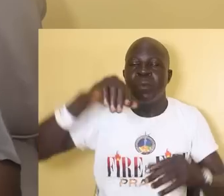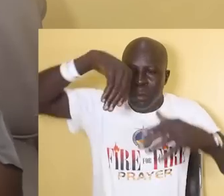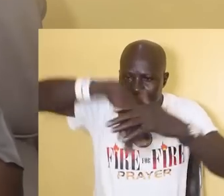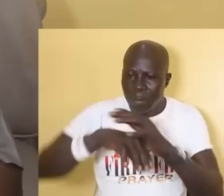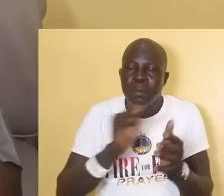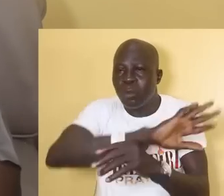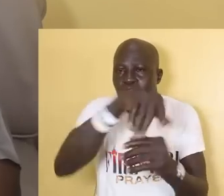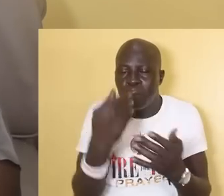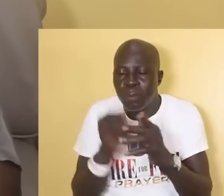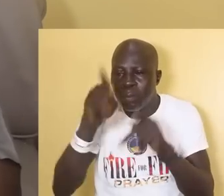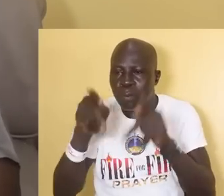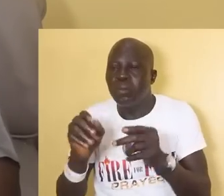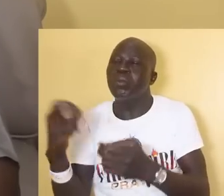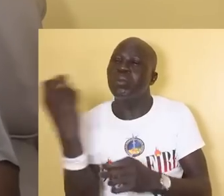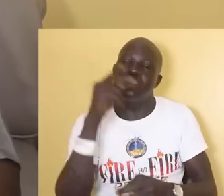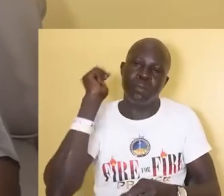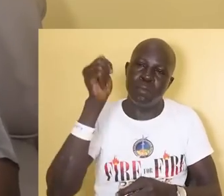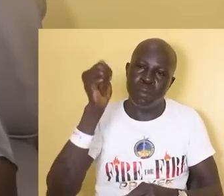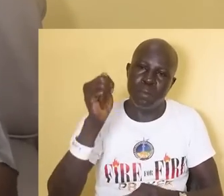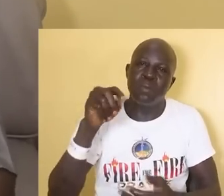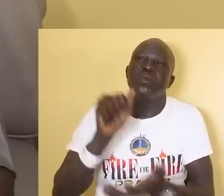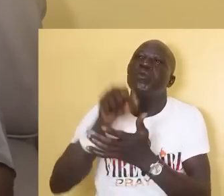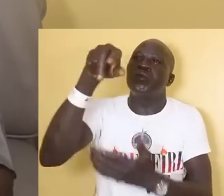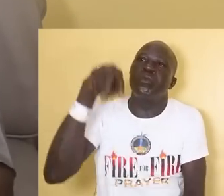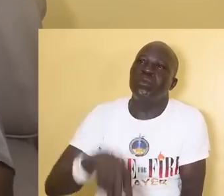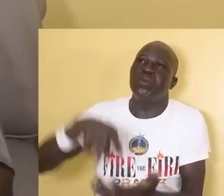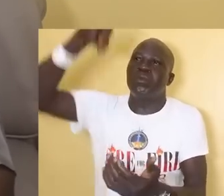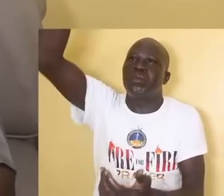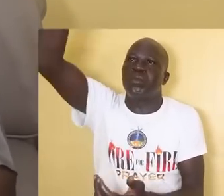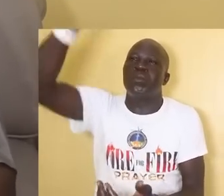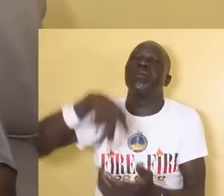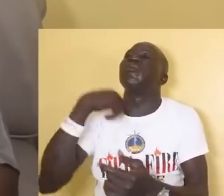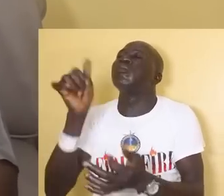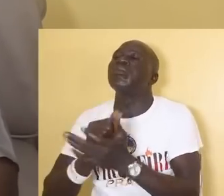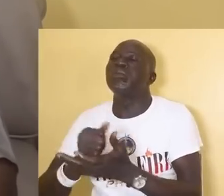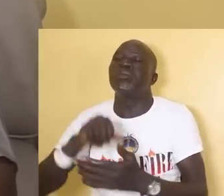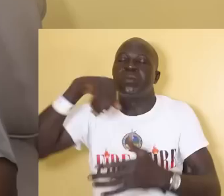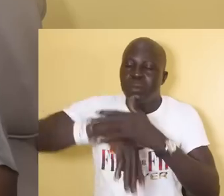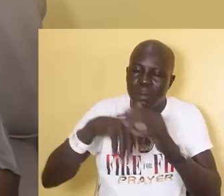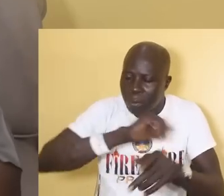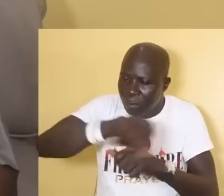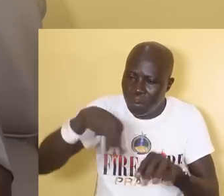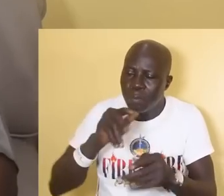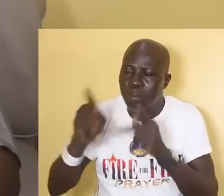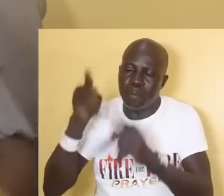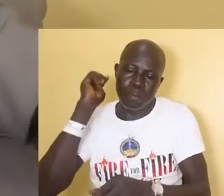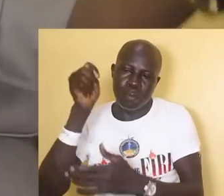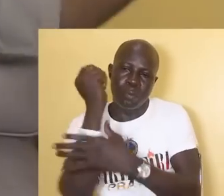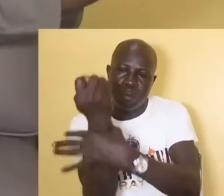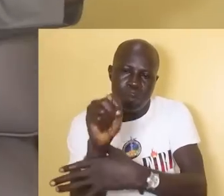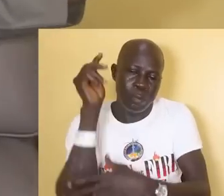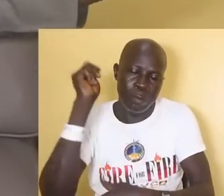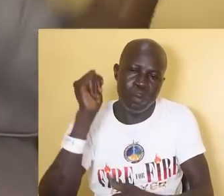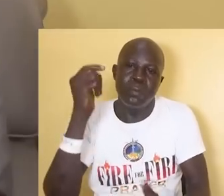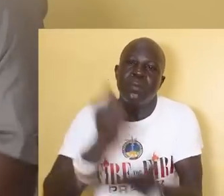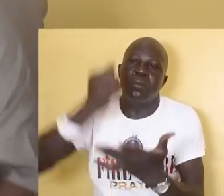some testimony. In the midst of the people that will testify. You will write this up your head and jump up and say. Now, I want to make some testimony. Of the people that will testify. Oh my God,